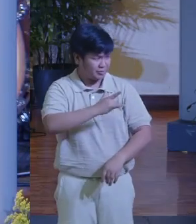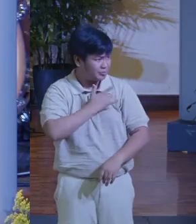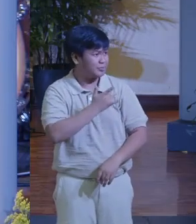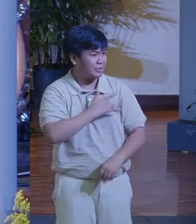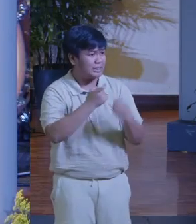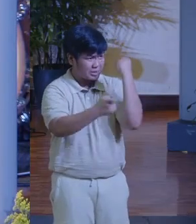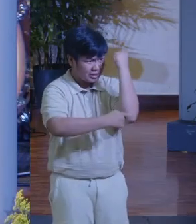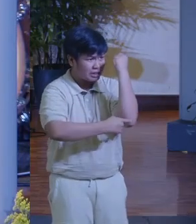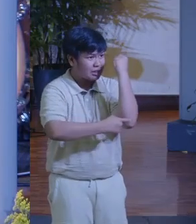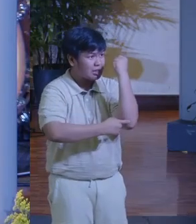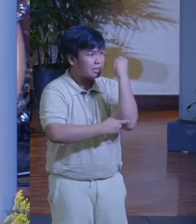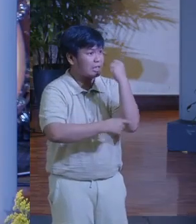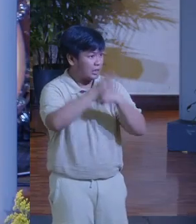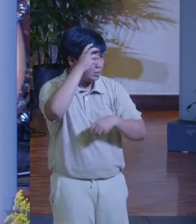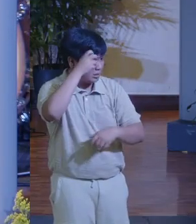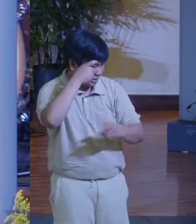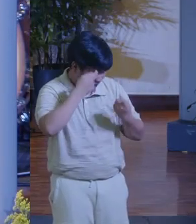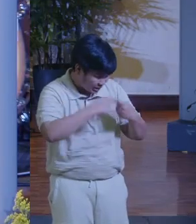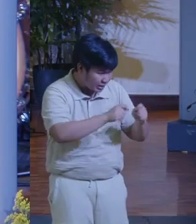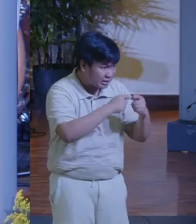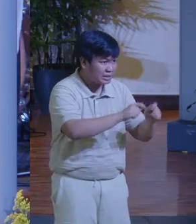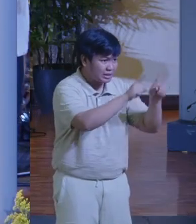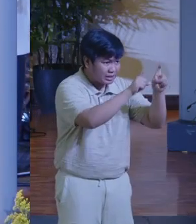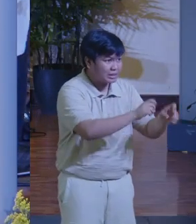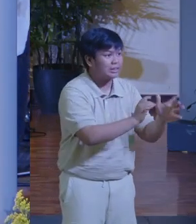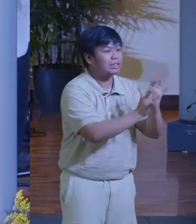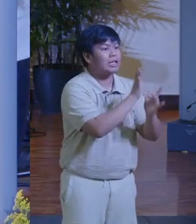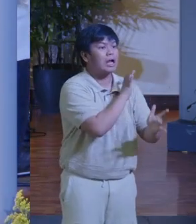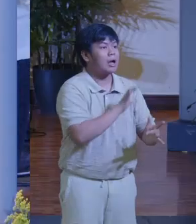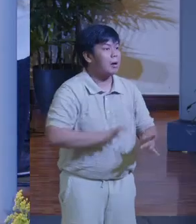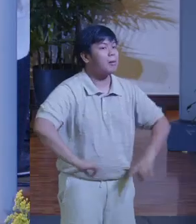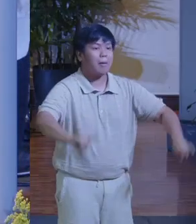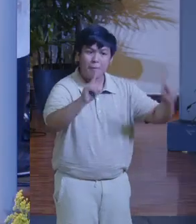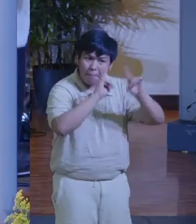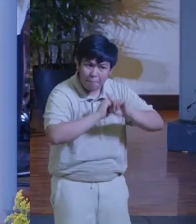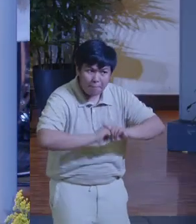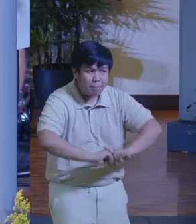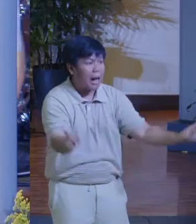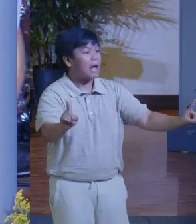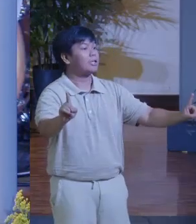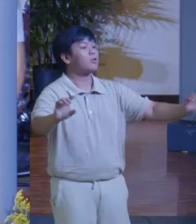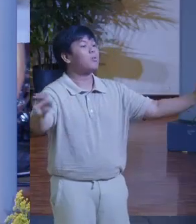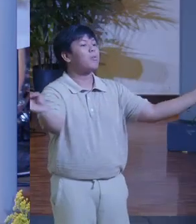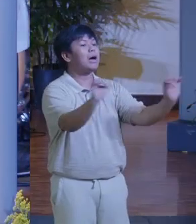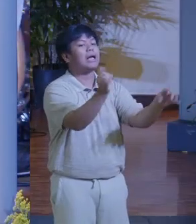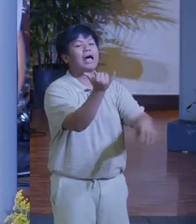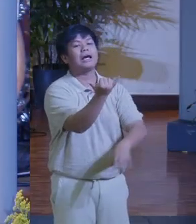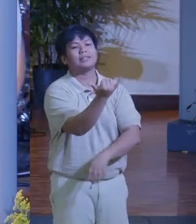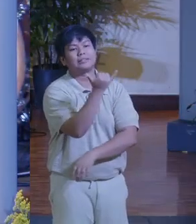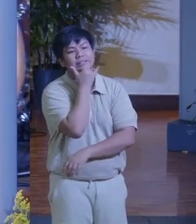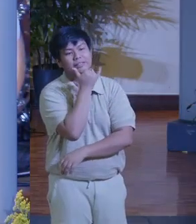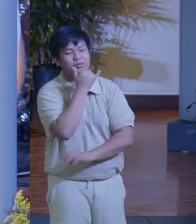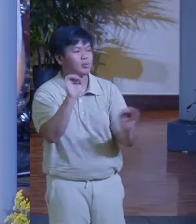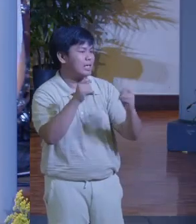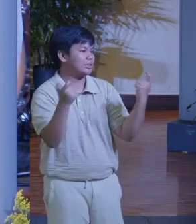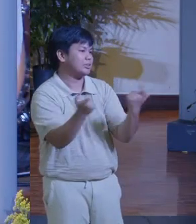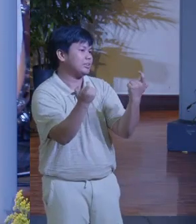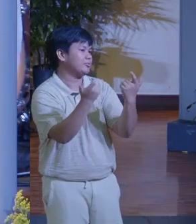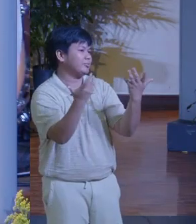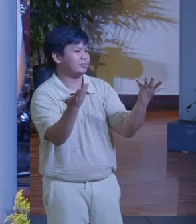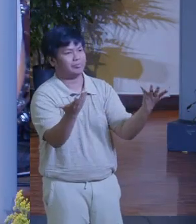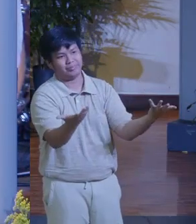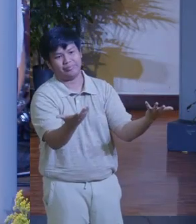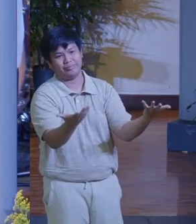temptasyon. But one who in every respect has been tempted as we are, yet without sin.